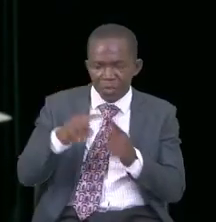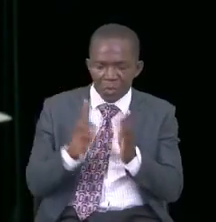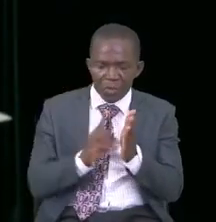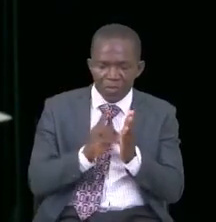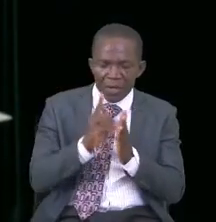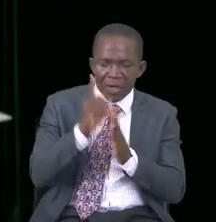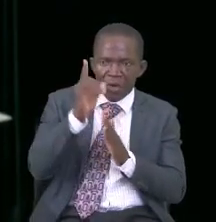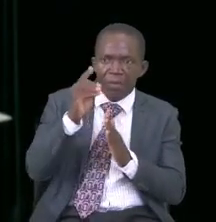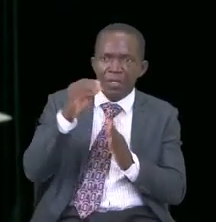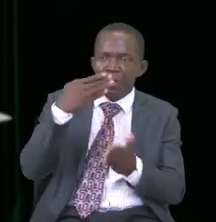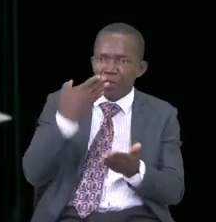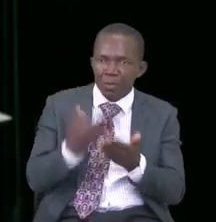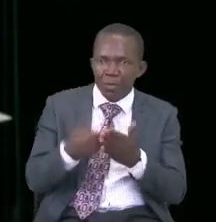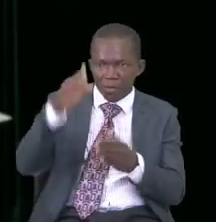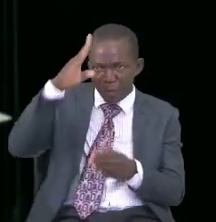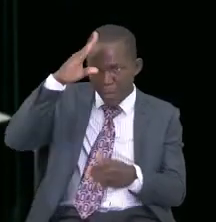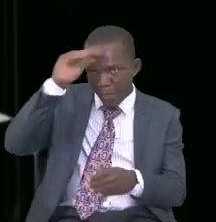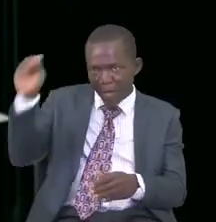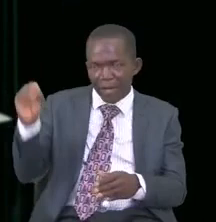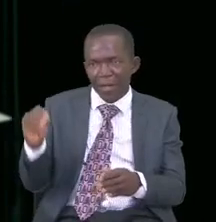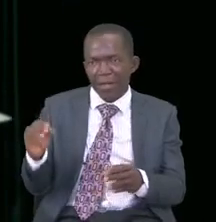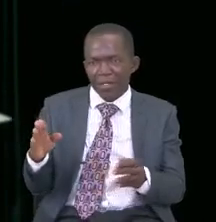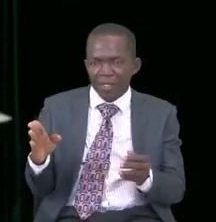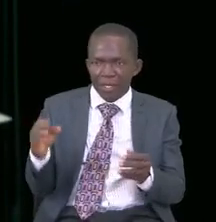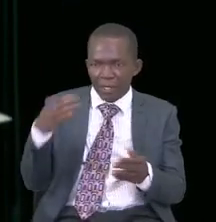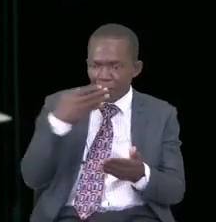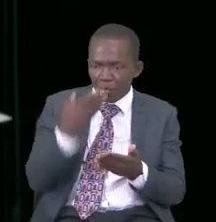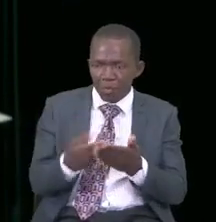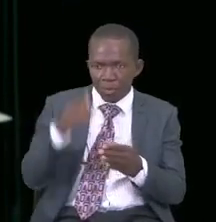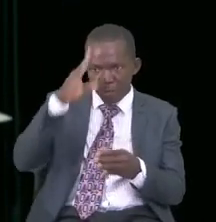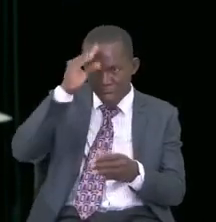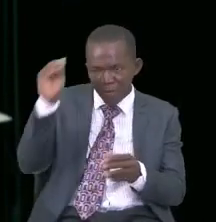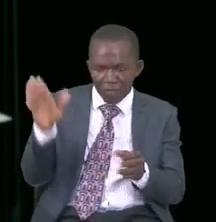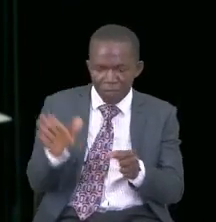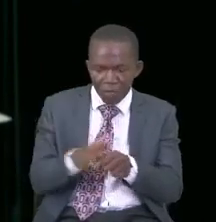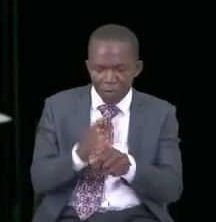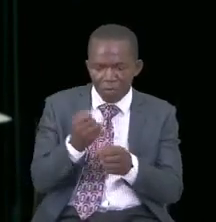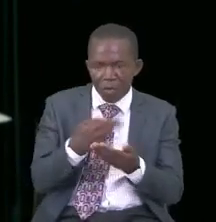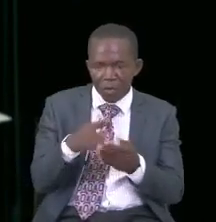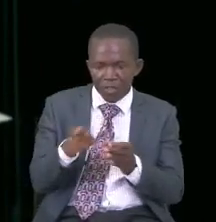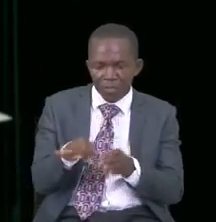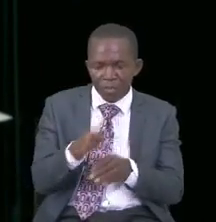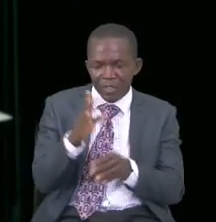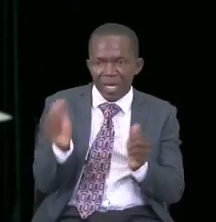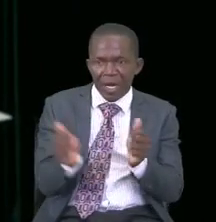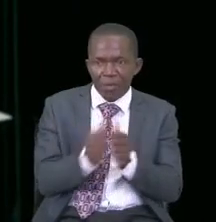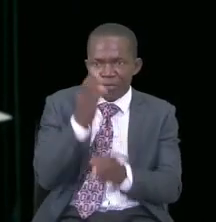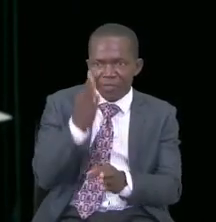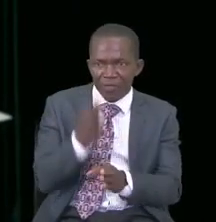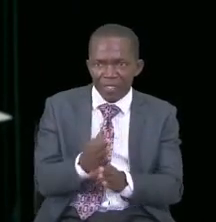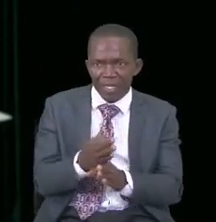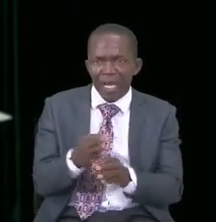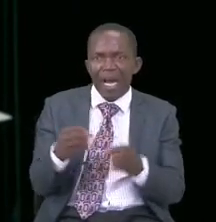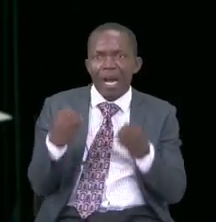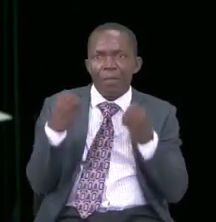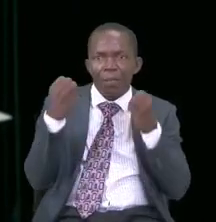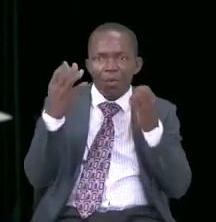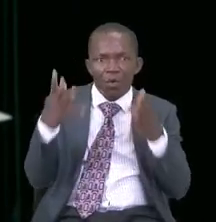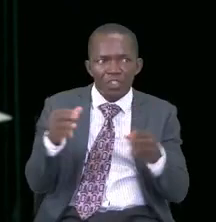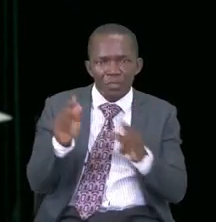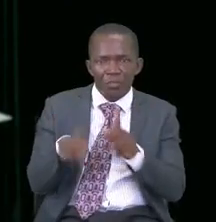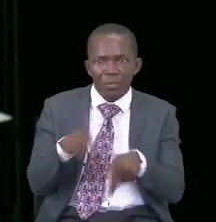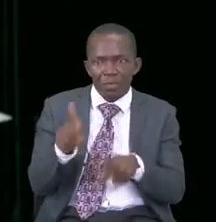he was a good man and full of the Holy Ghost and of faith, and much people, listen now, was